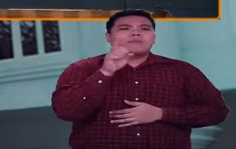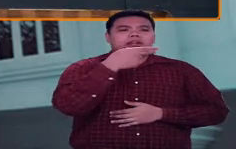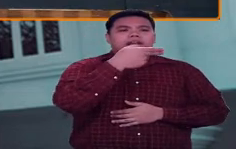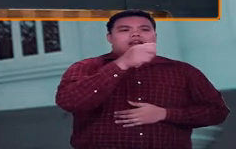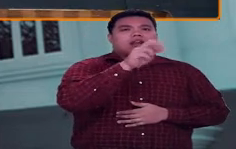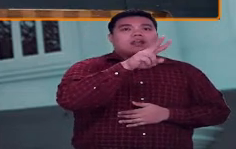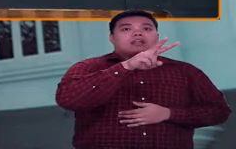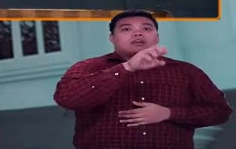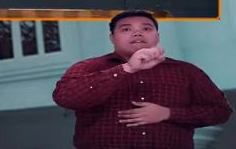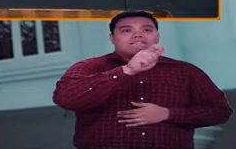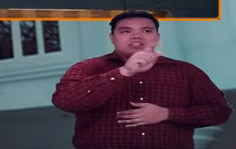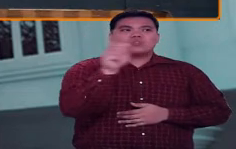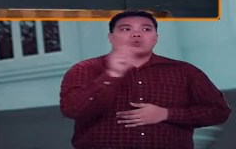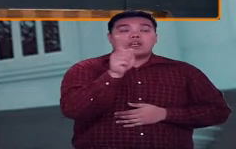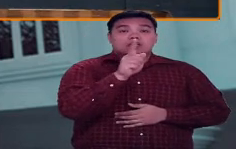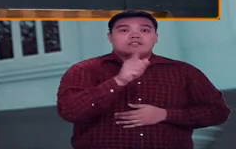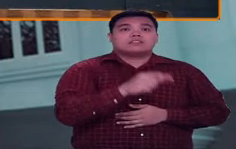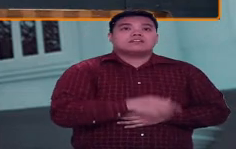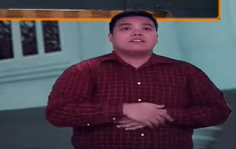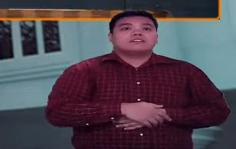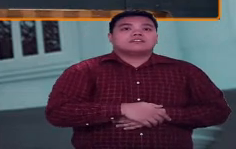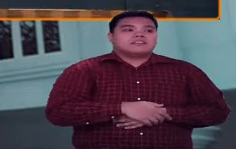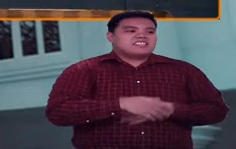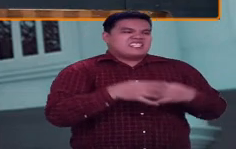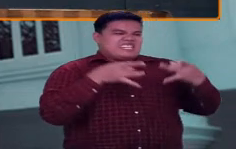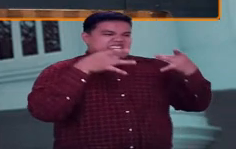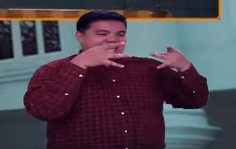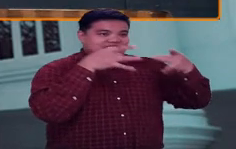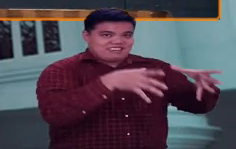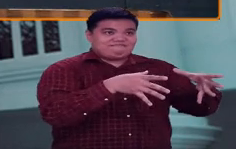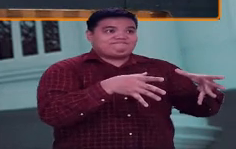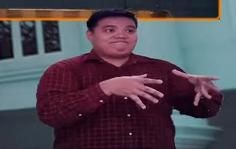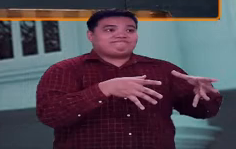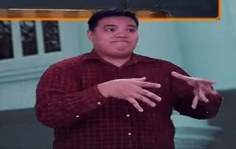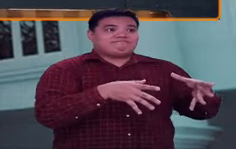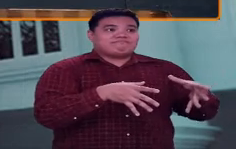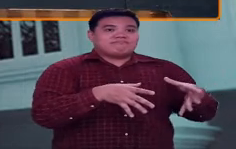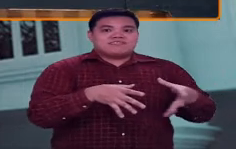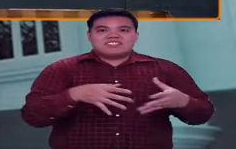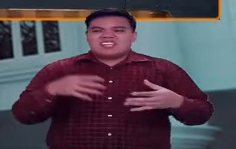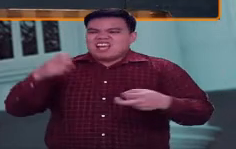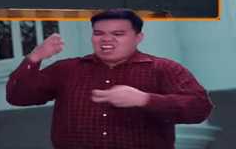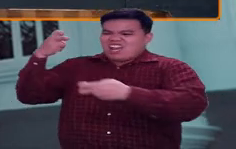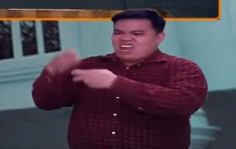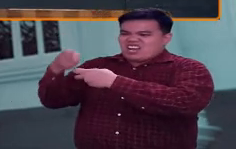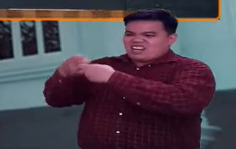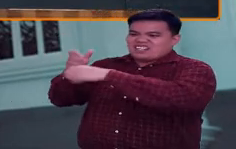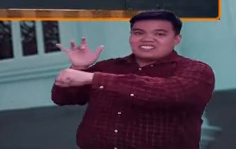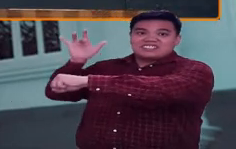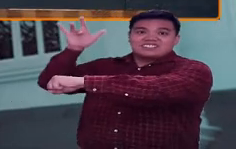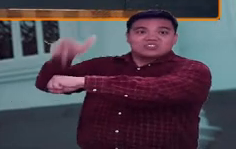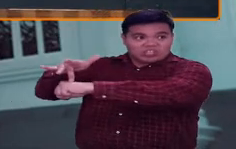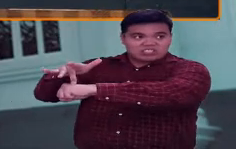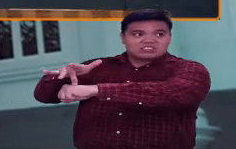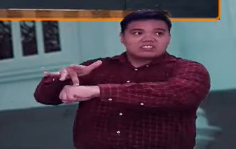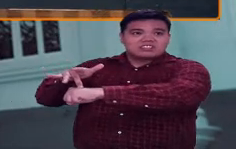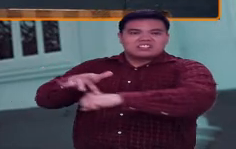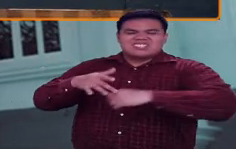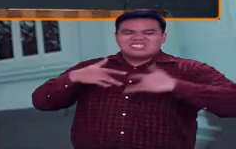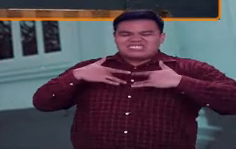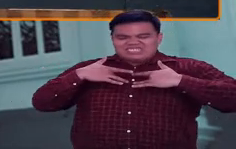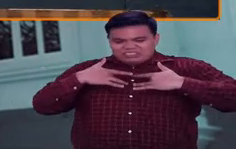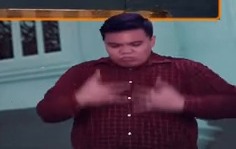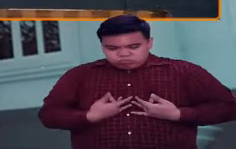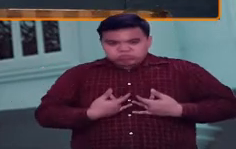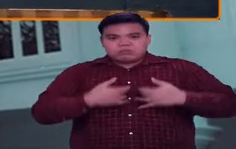harvest? Those who are hated, those who are hard to reach, those who are